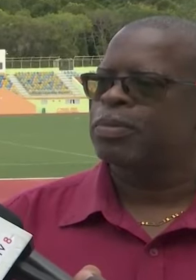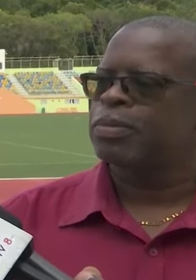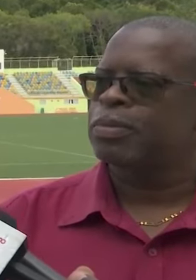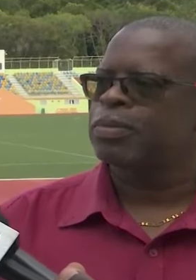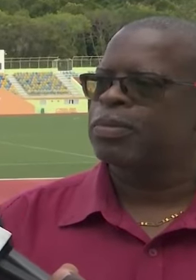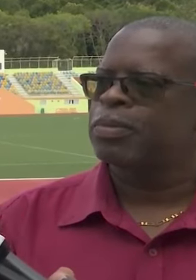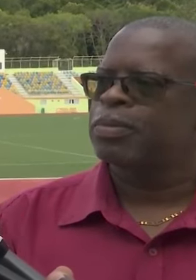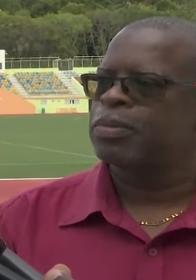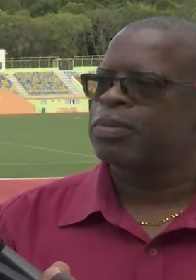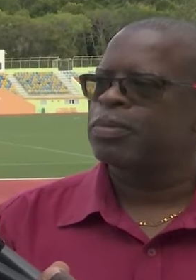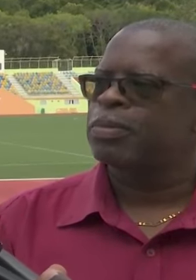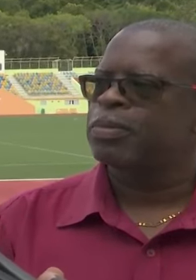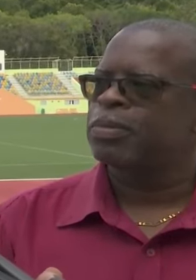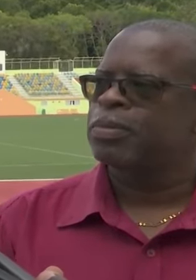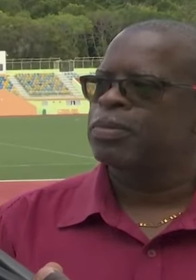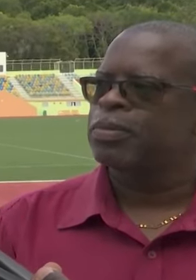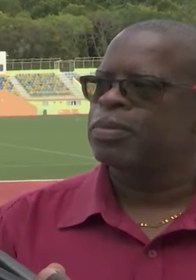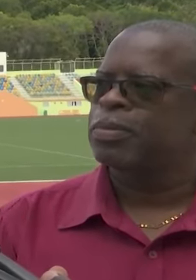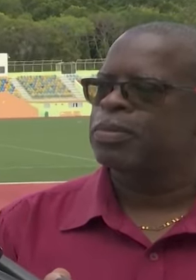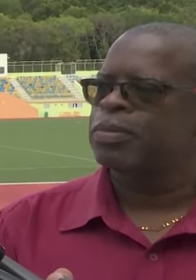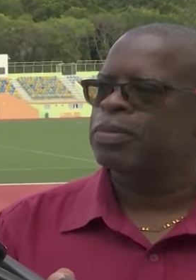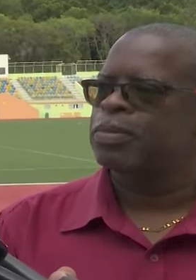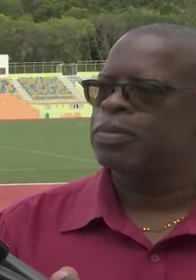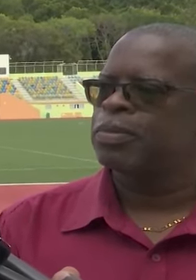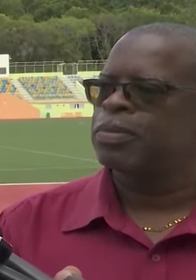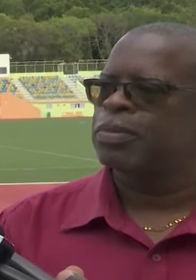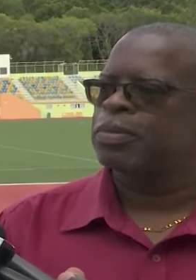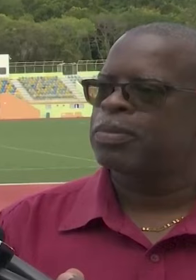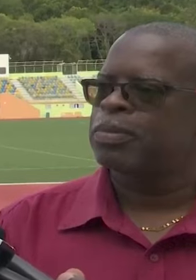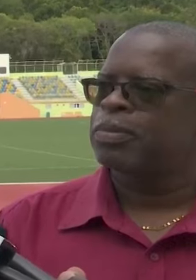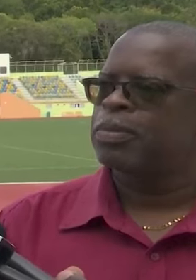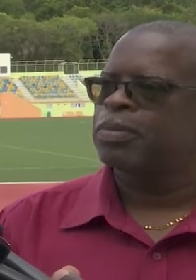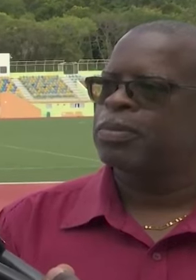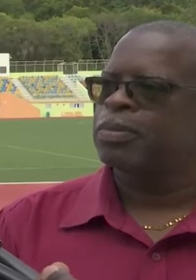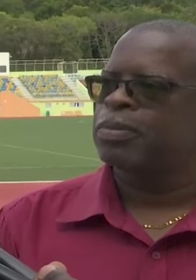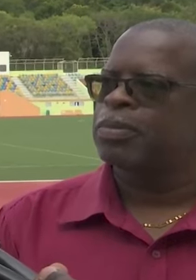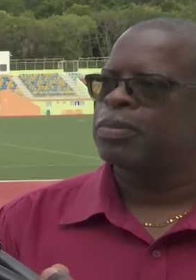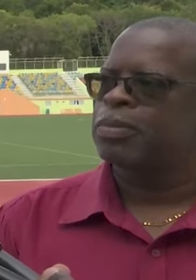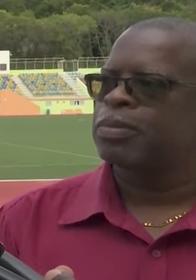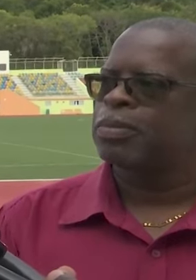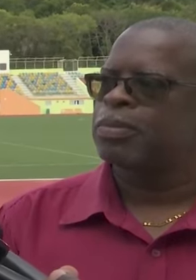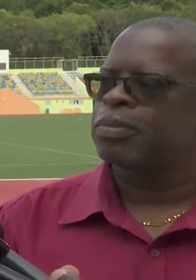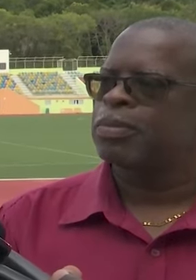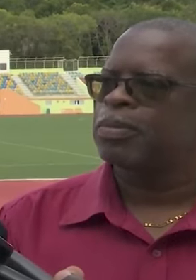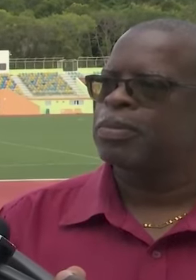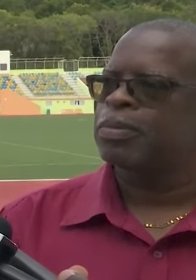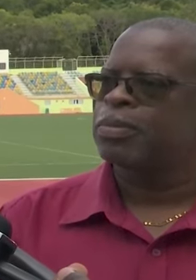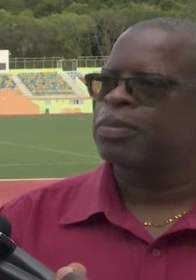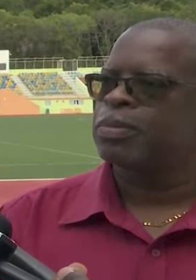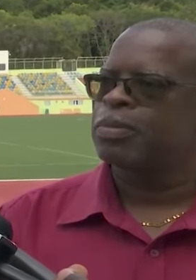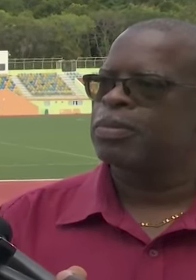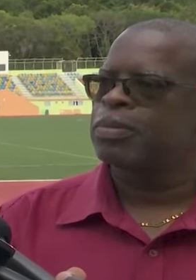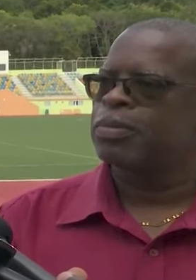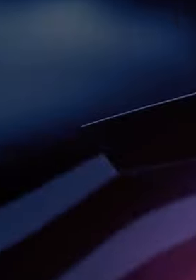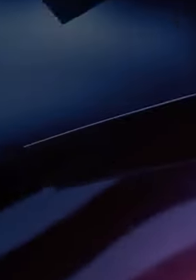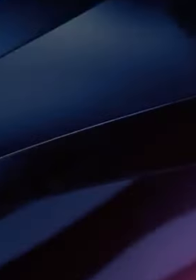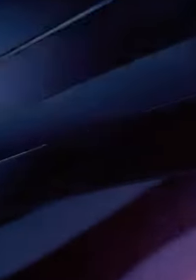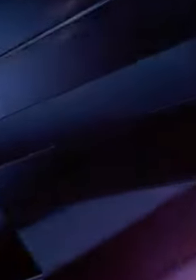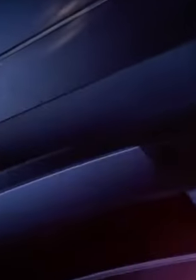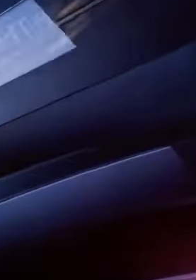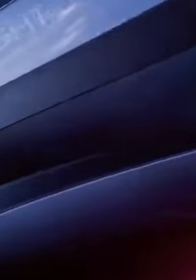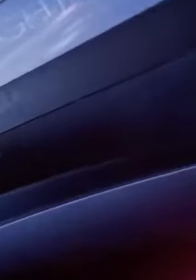satisfied today at Usain Bolt that progress and real progress is being made in terms of having this particular track ready in quick time.